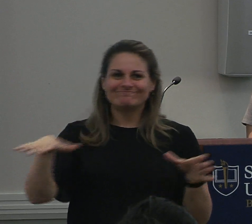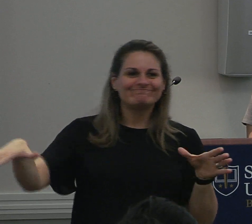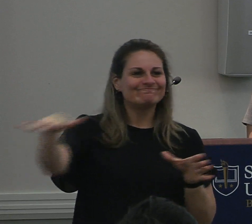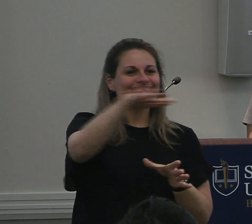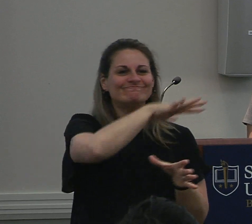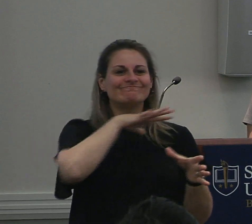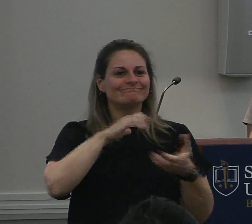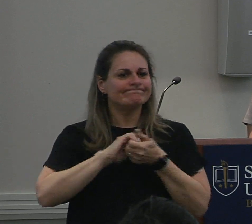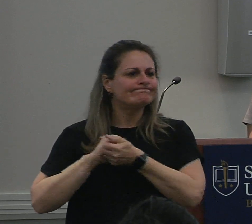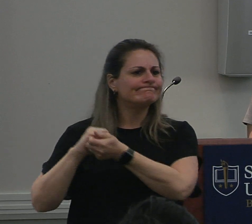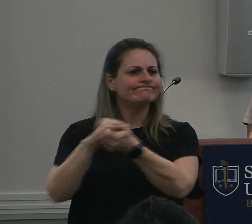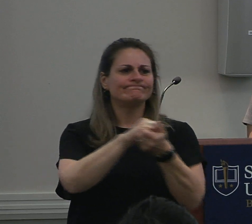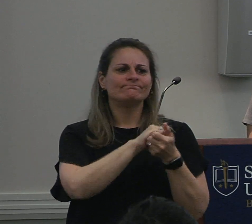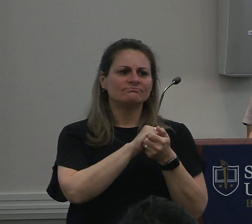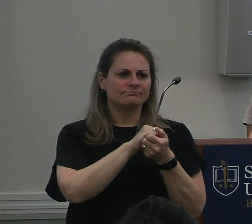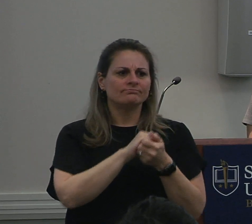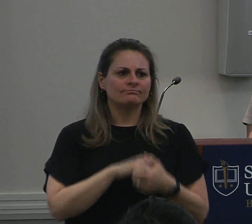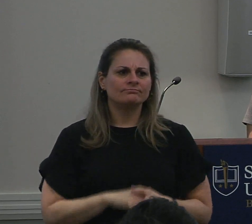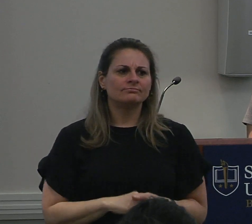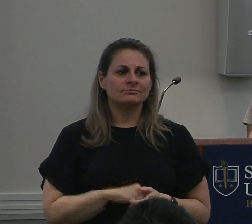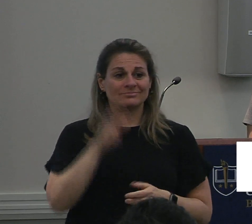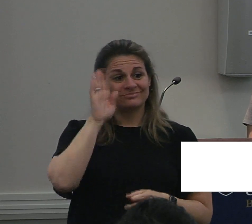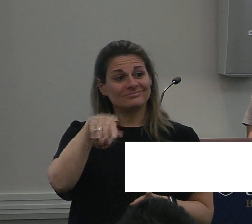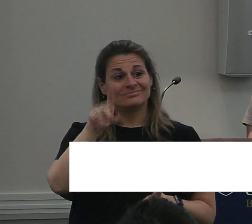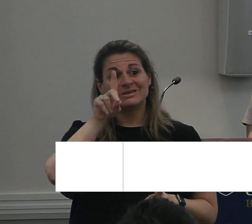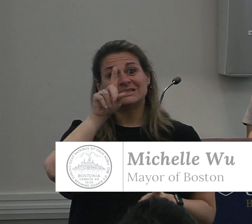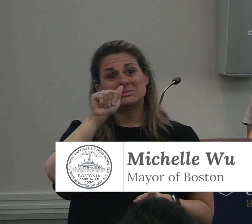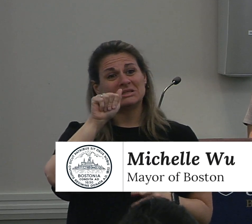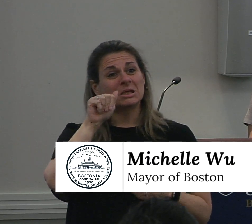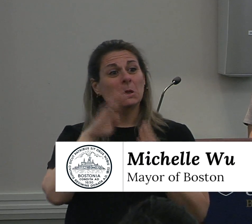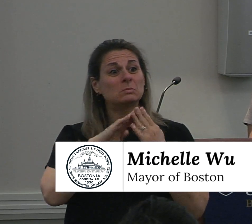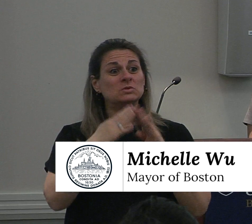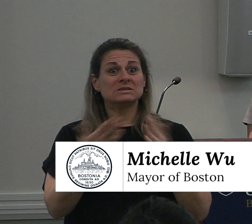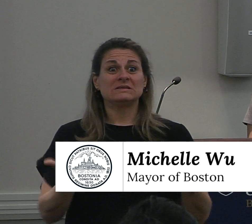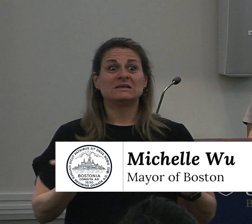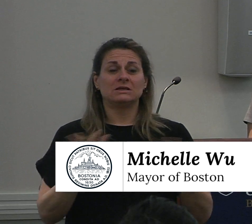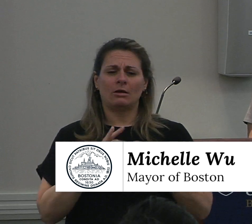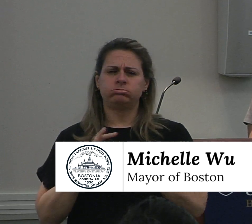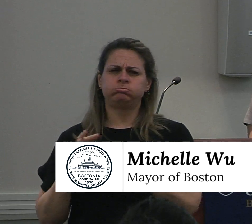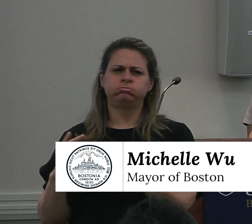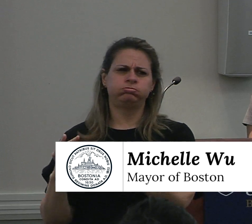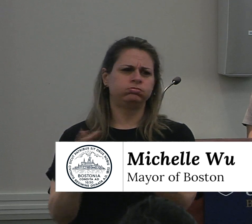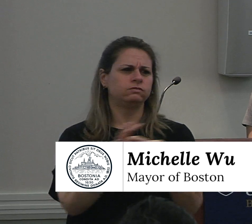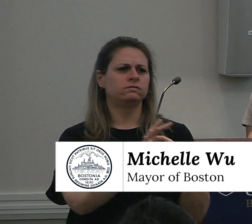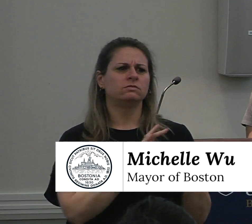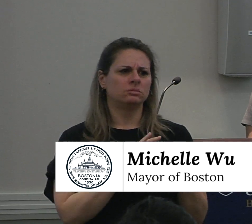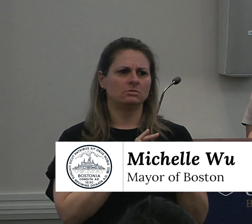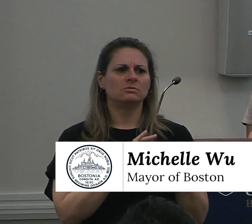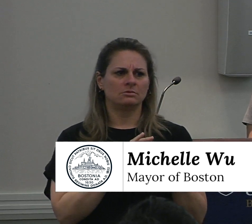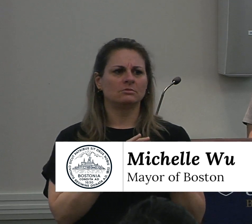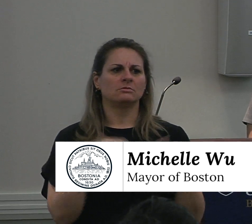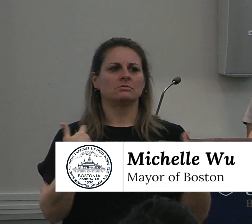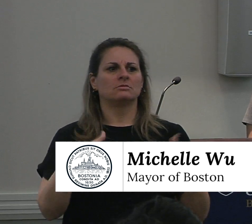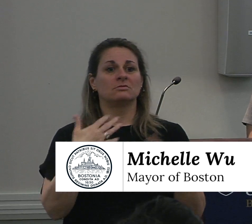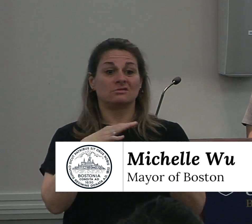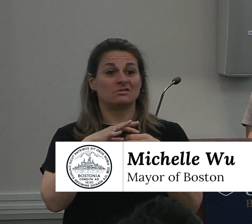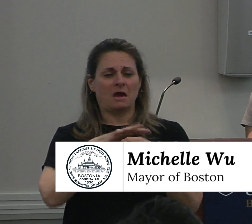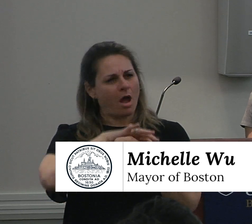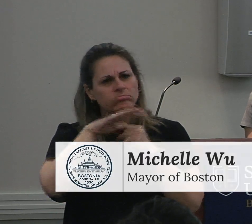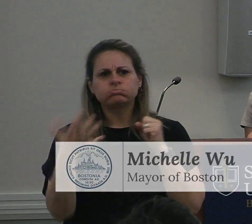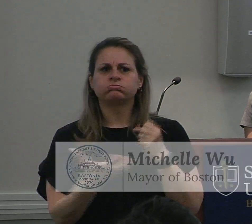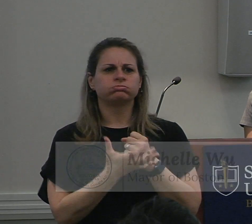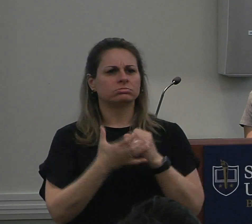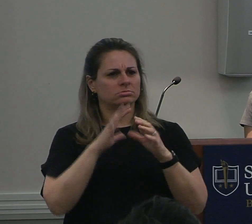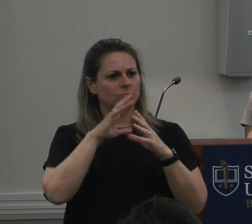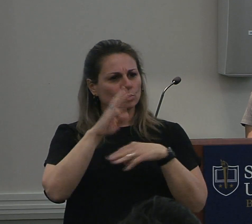to and integrated with our work on transportation, on climate, on housing, on racial justice, on the economy